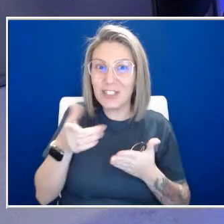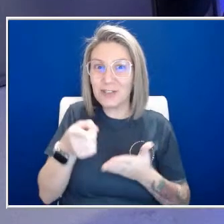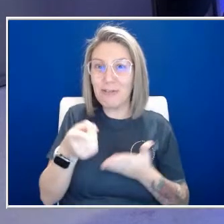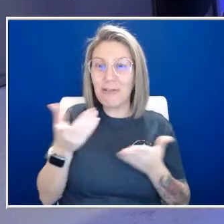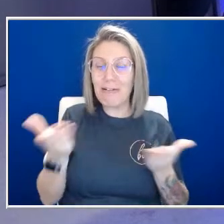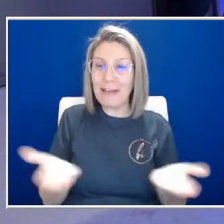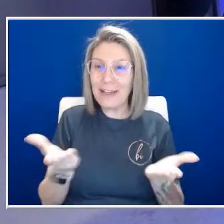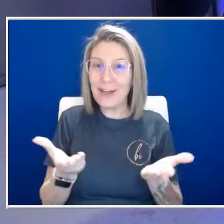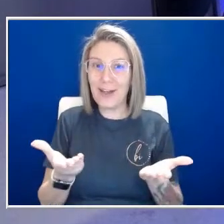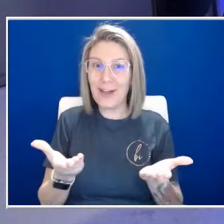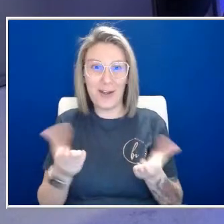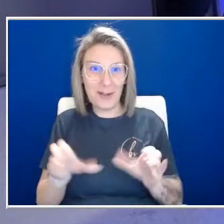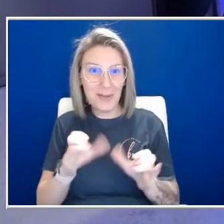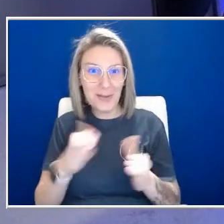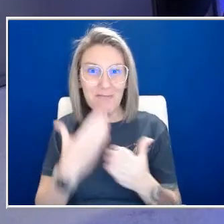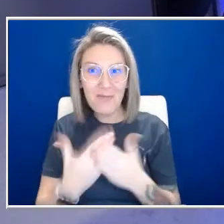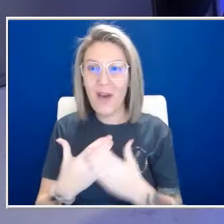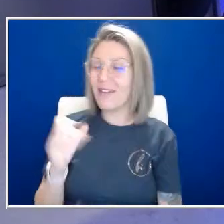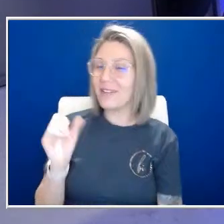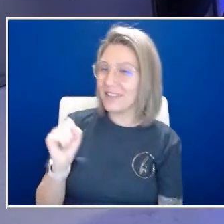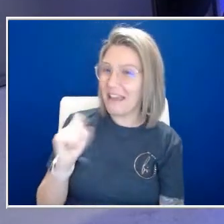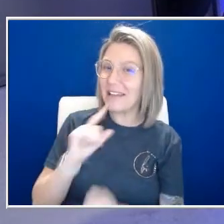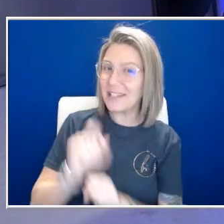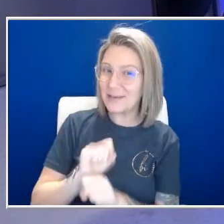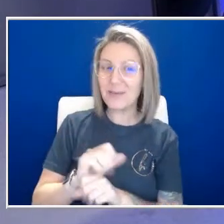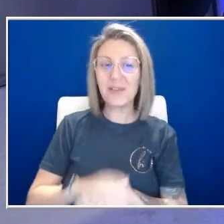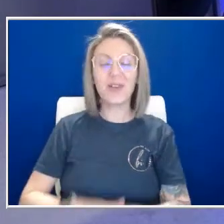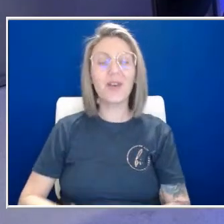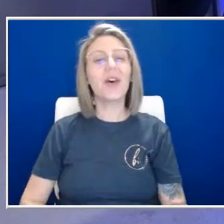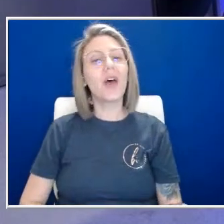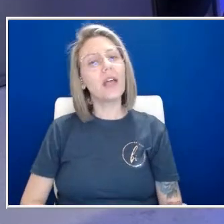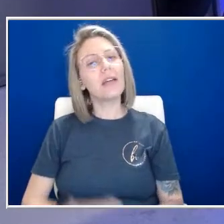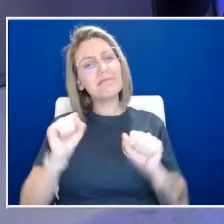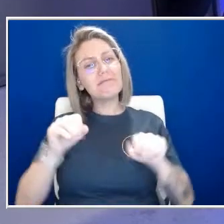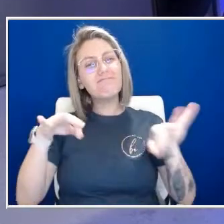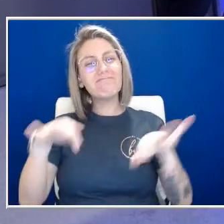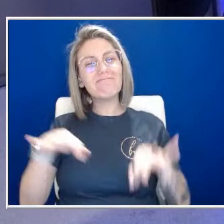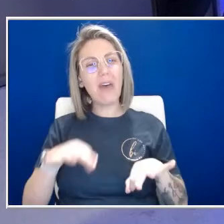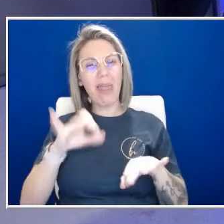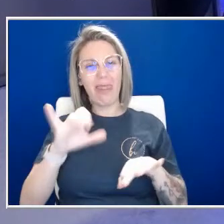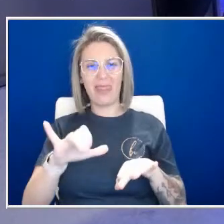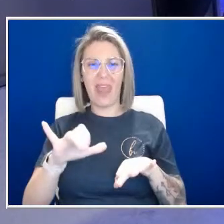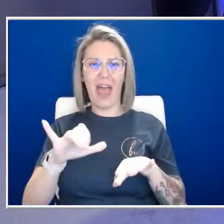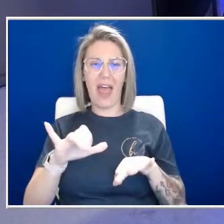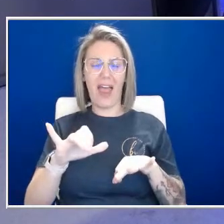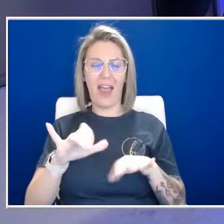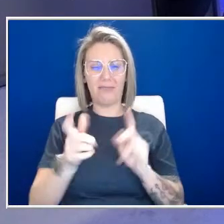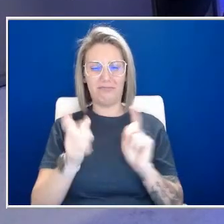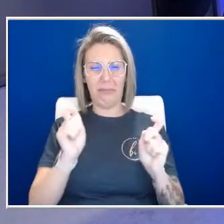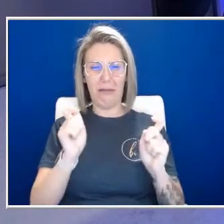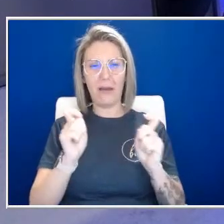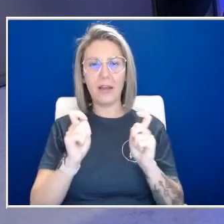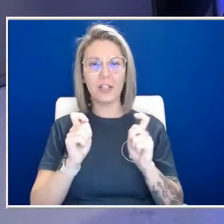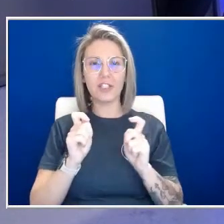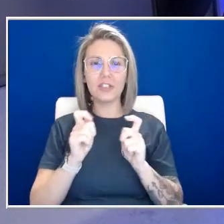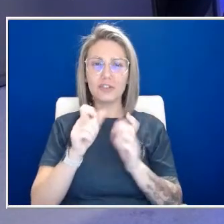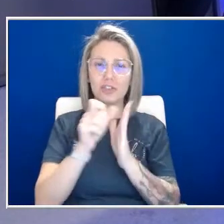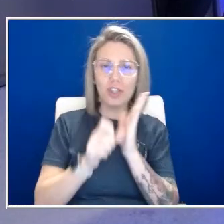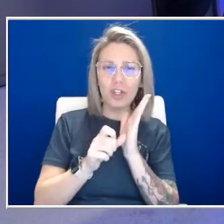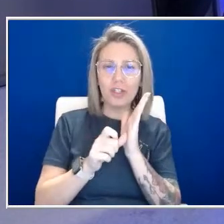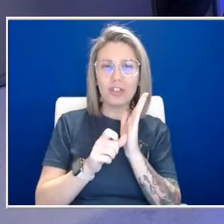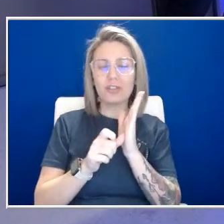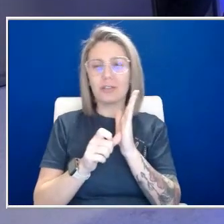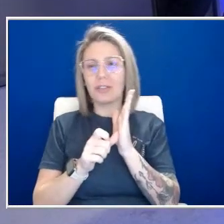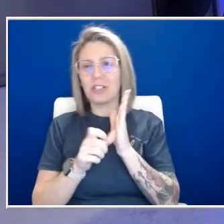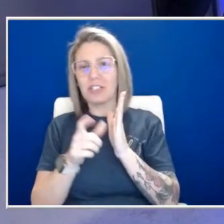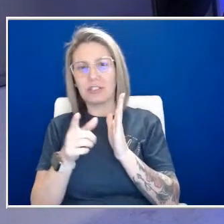Absolutely. It really is. So talk to us about that reconstruction surgery. Vonnie had told me about it. She showed us a picture of her wrist and